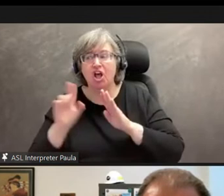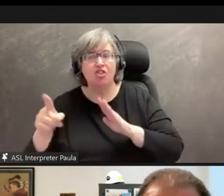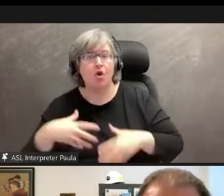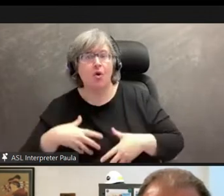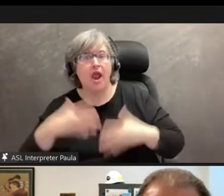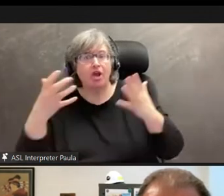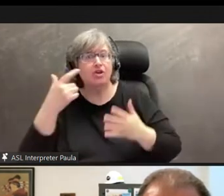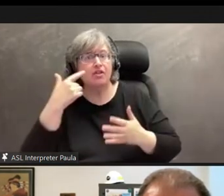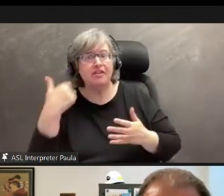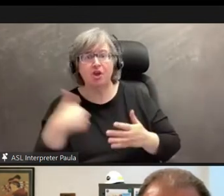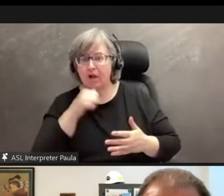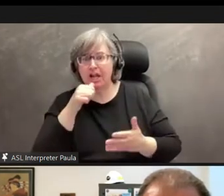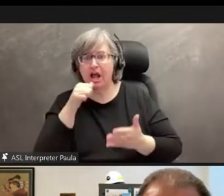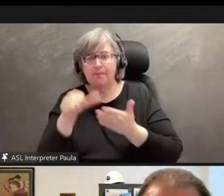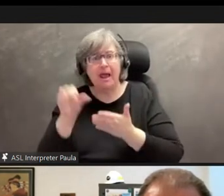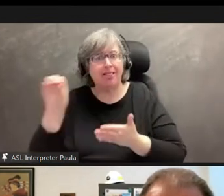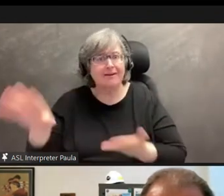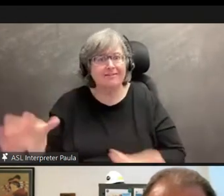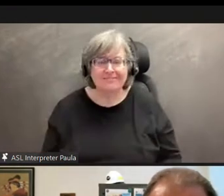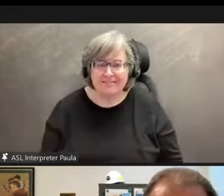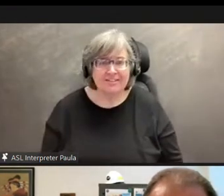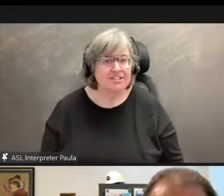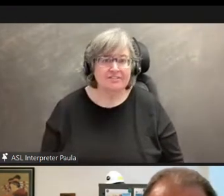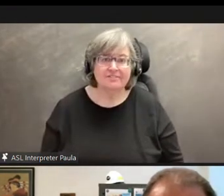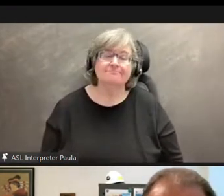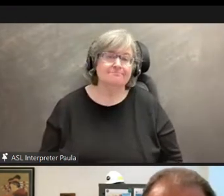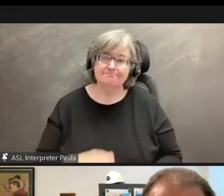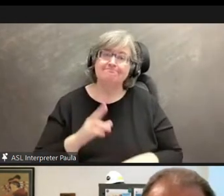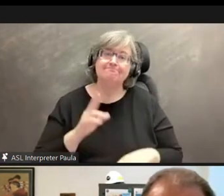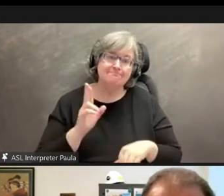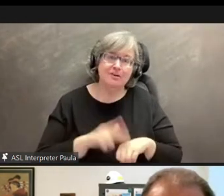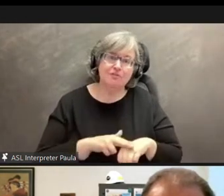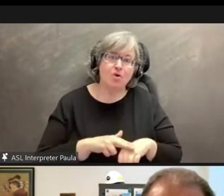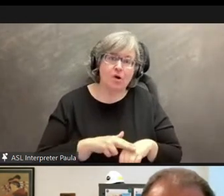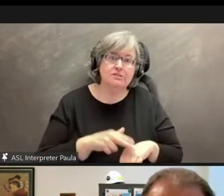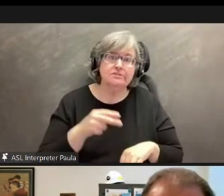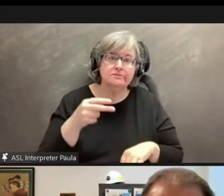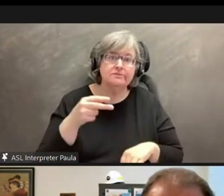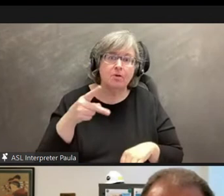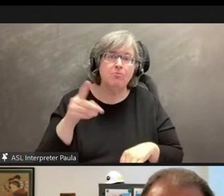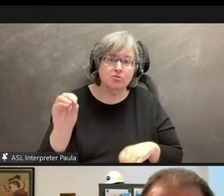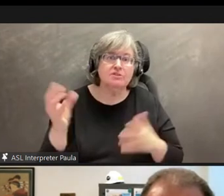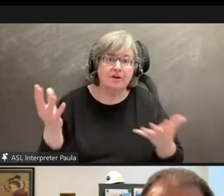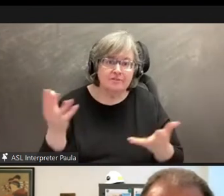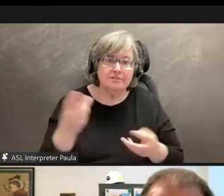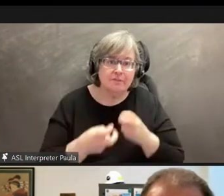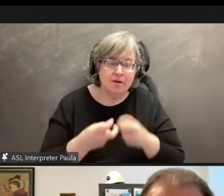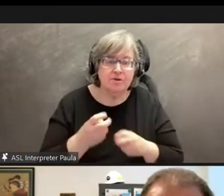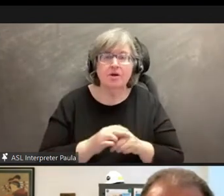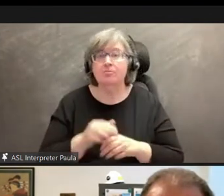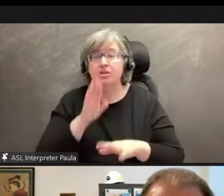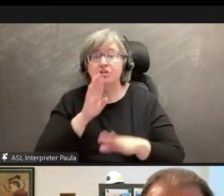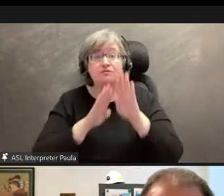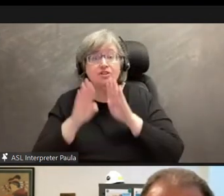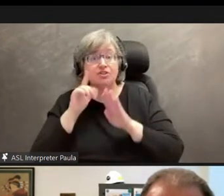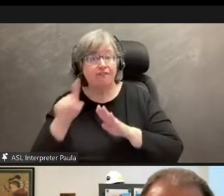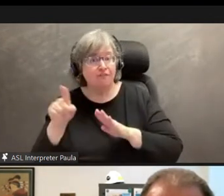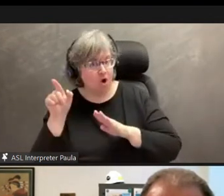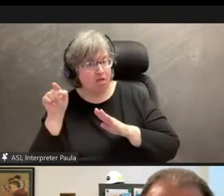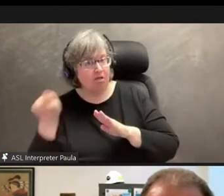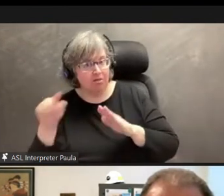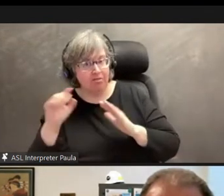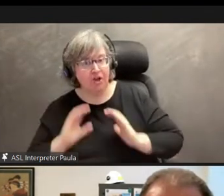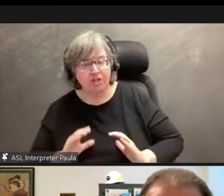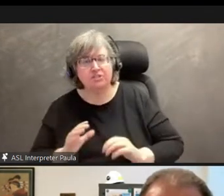not mailing it. And, you know, of course, that's not the case, but it's frustrating for the customer. So we looked at